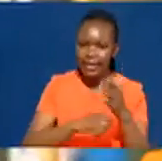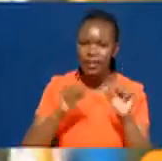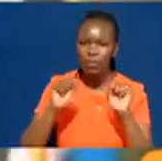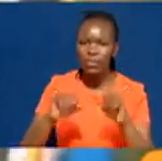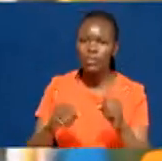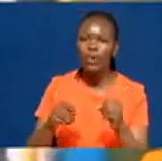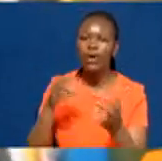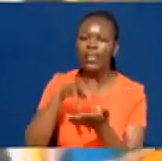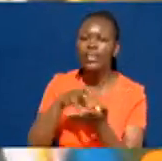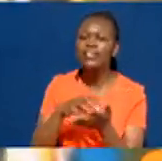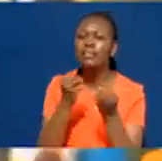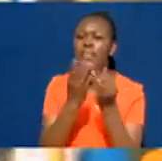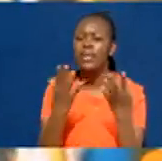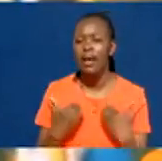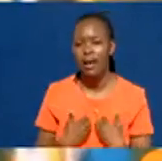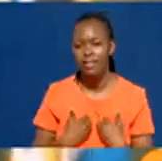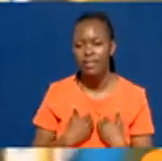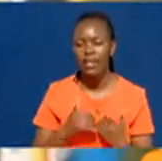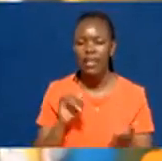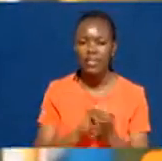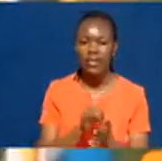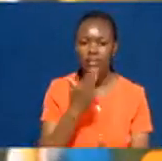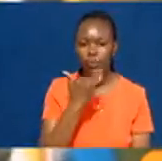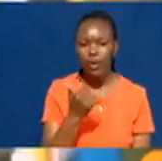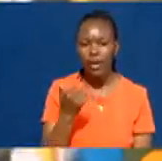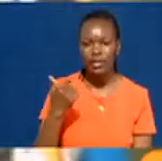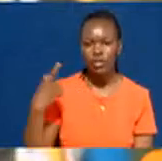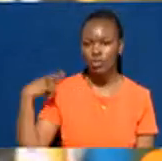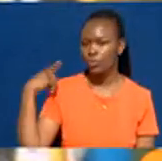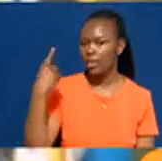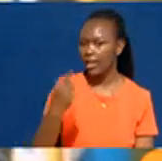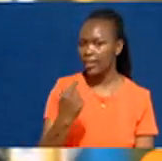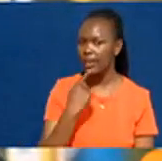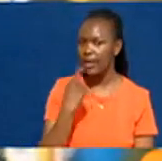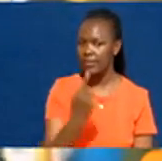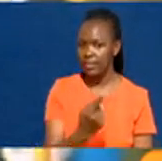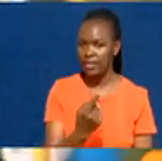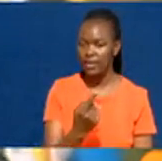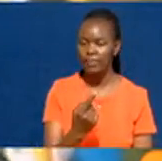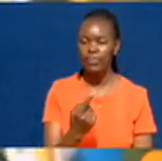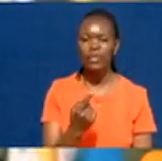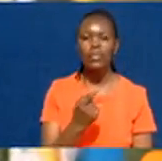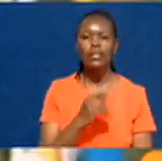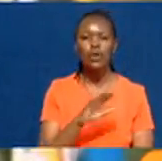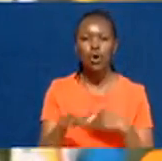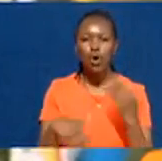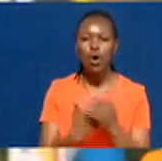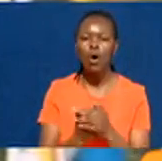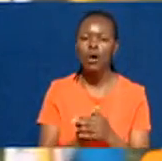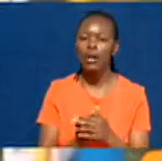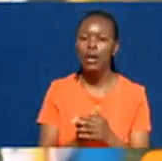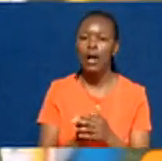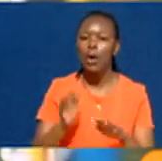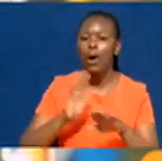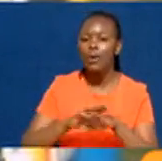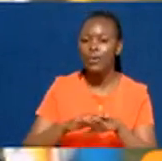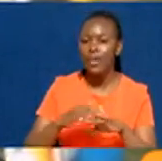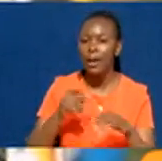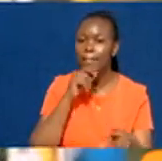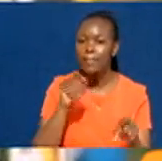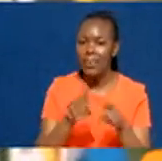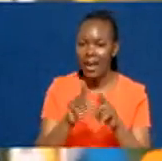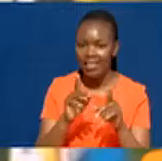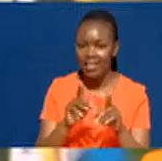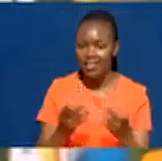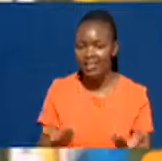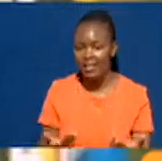And that's why I said the other day, our good brothers competitors on the other side,